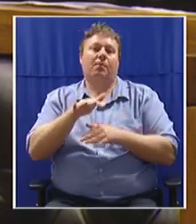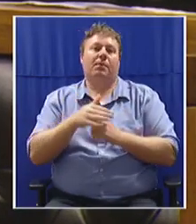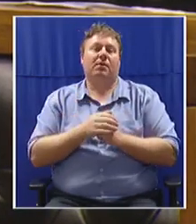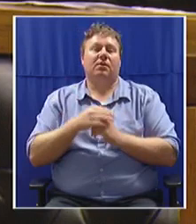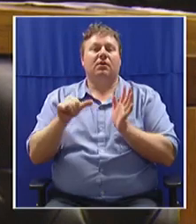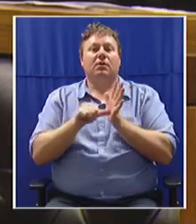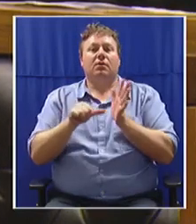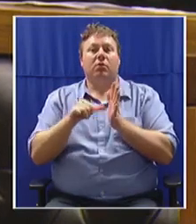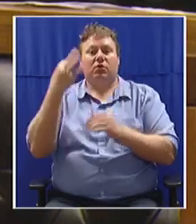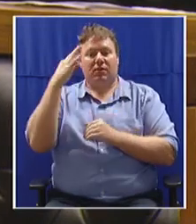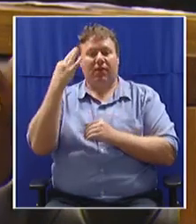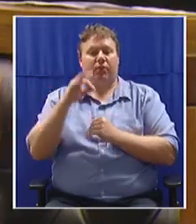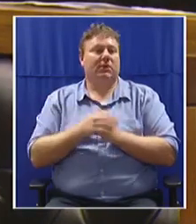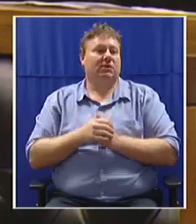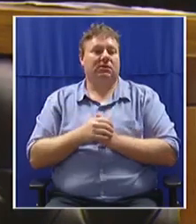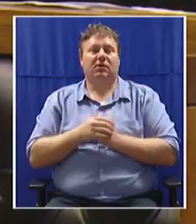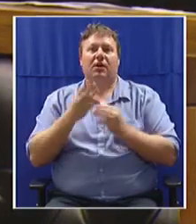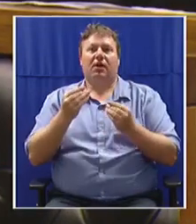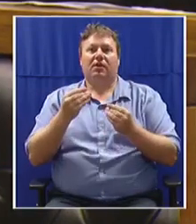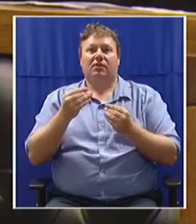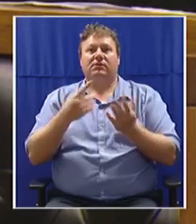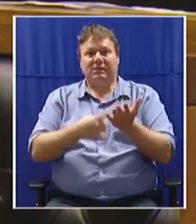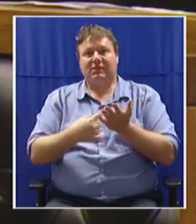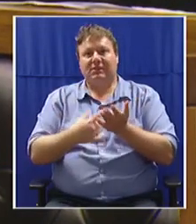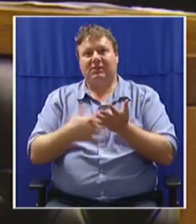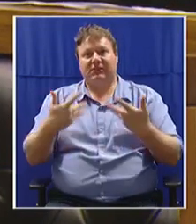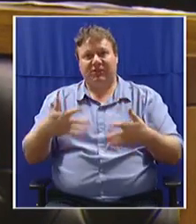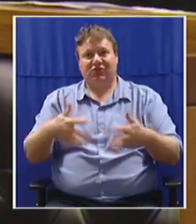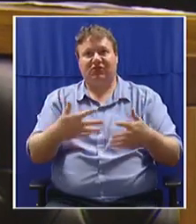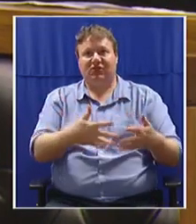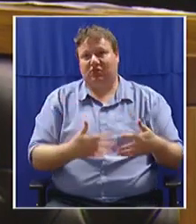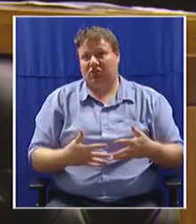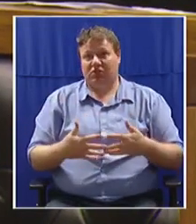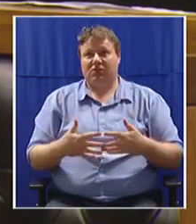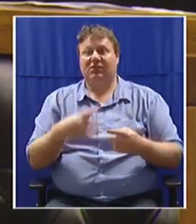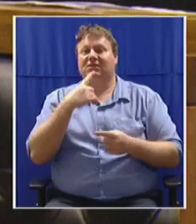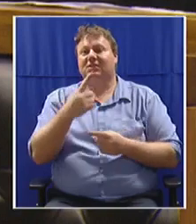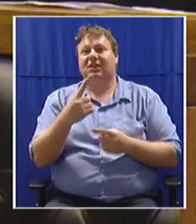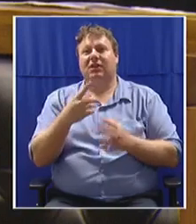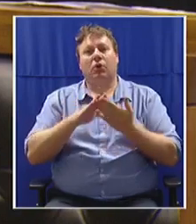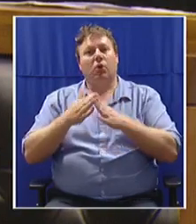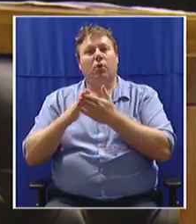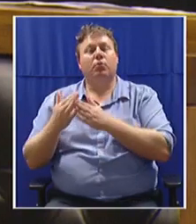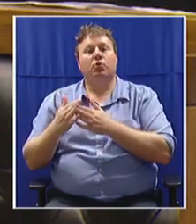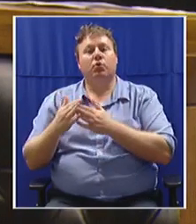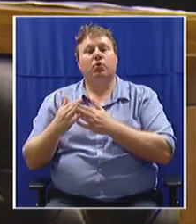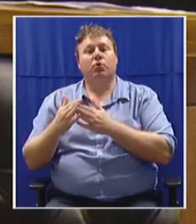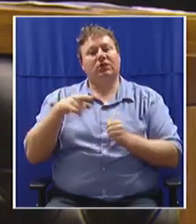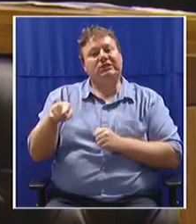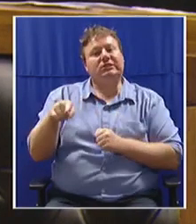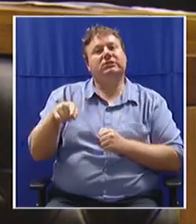government, and it's a matter that we're discussing as the council, to say, come up with a community college that